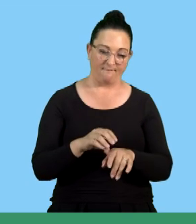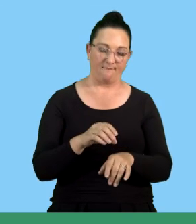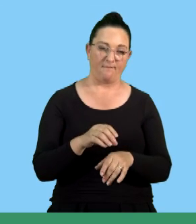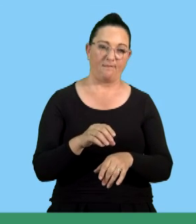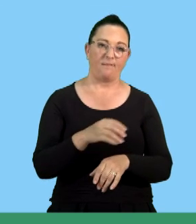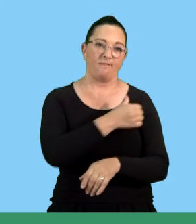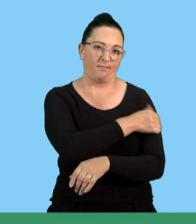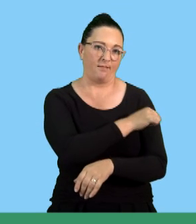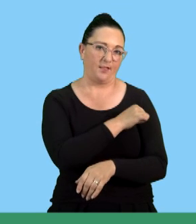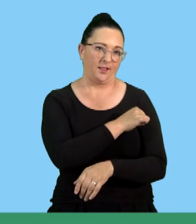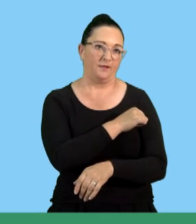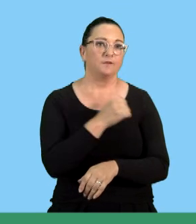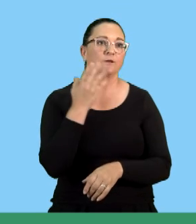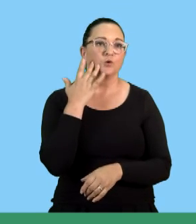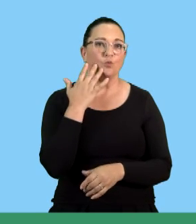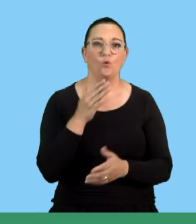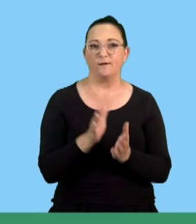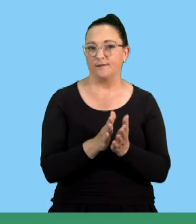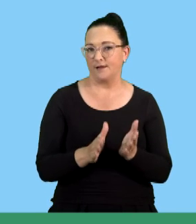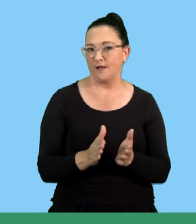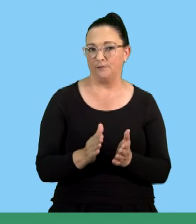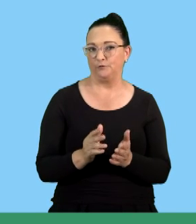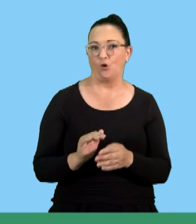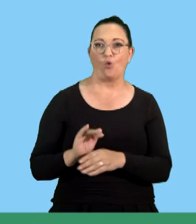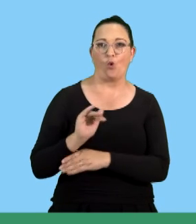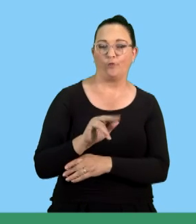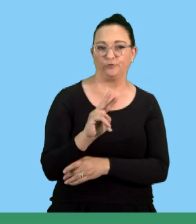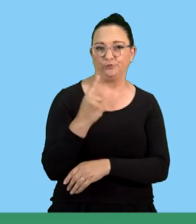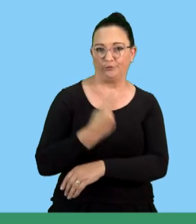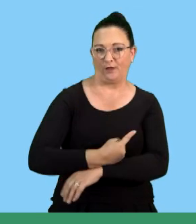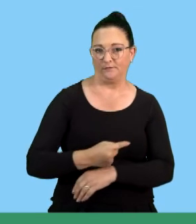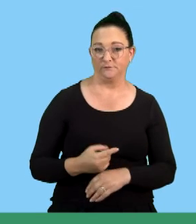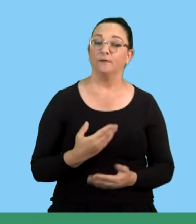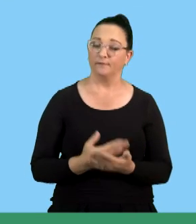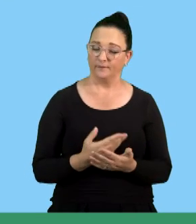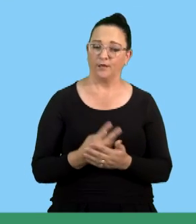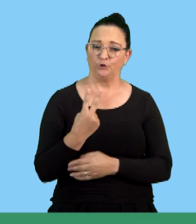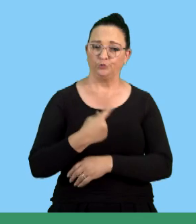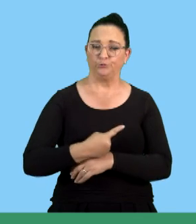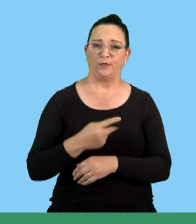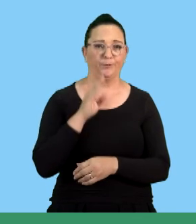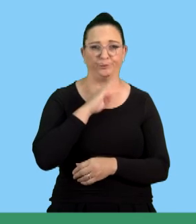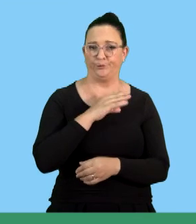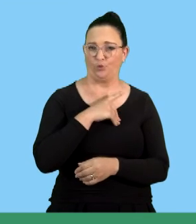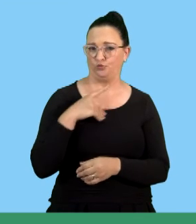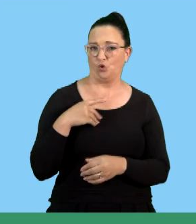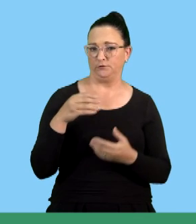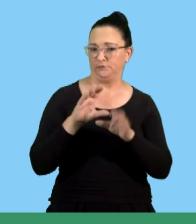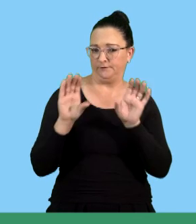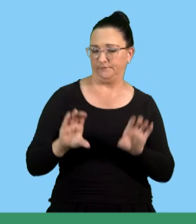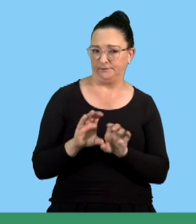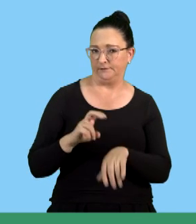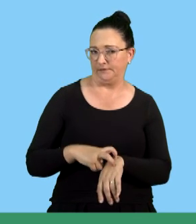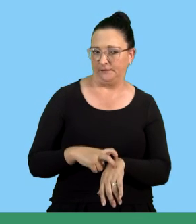required before paying an employee who is absent for more than 2 consecutive days. You can be absent for 2 days and no medical certificate